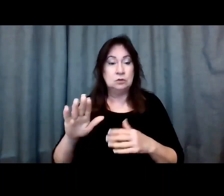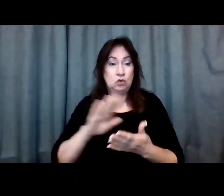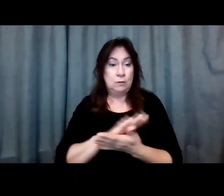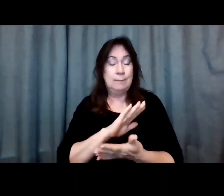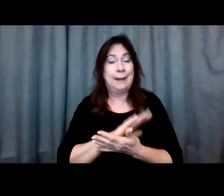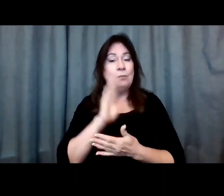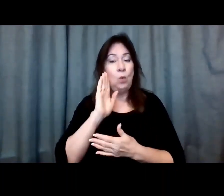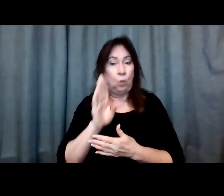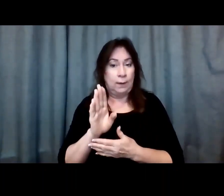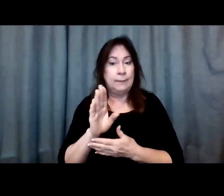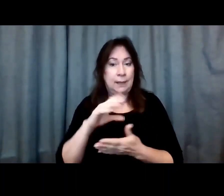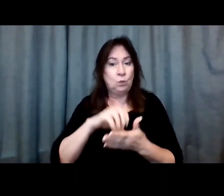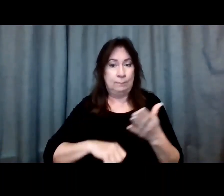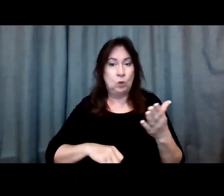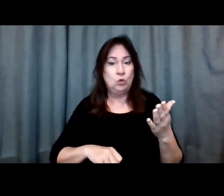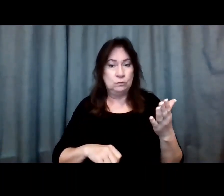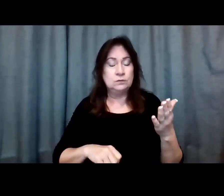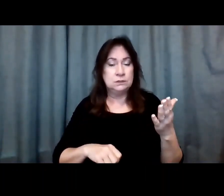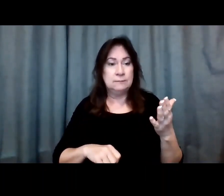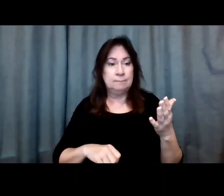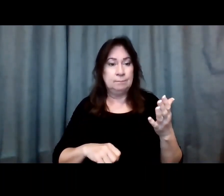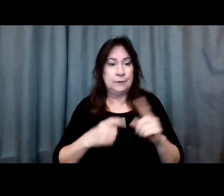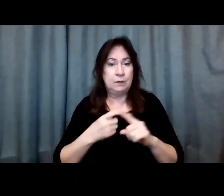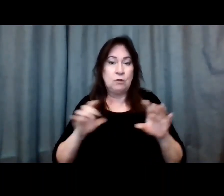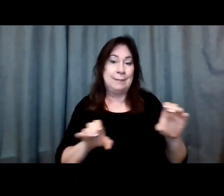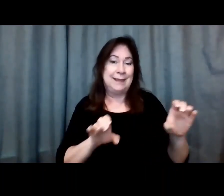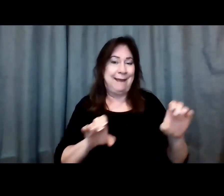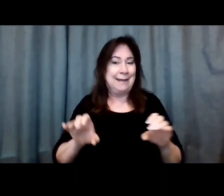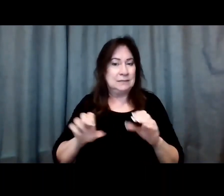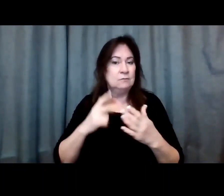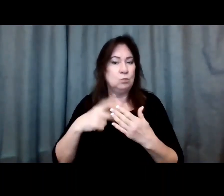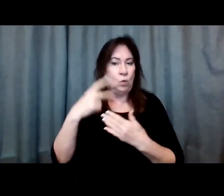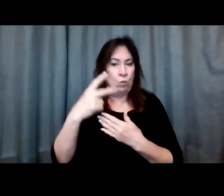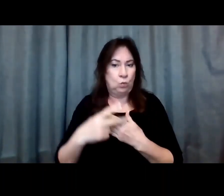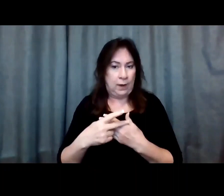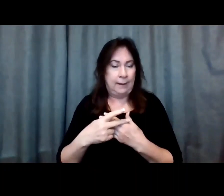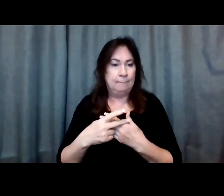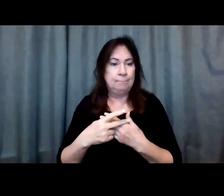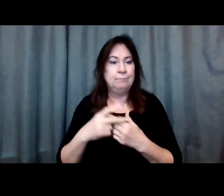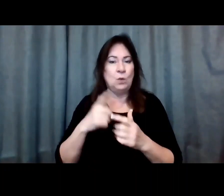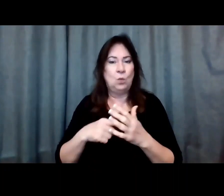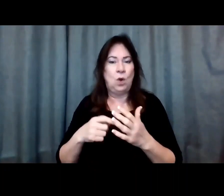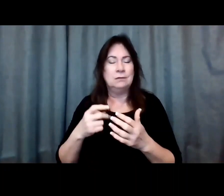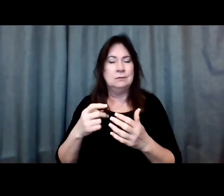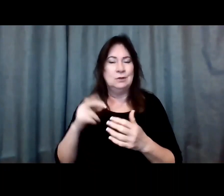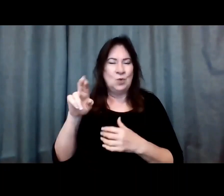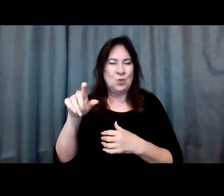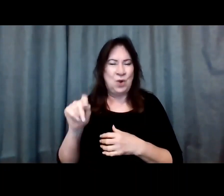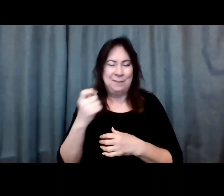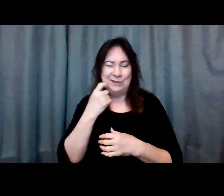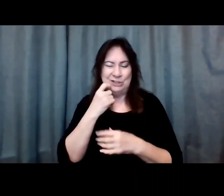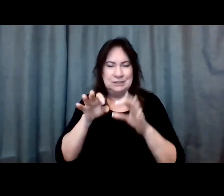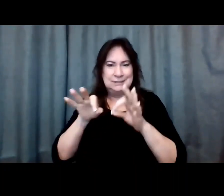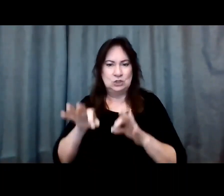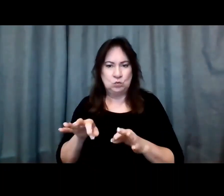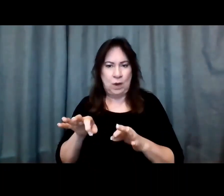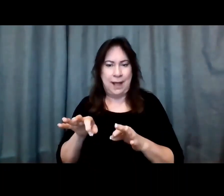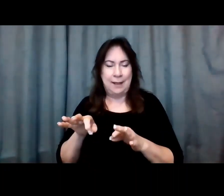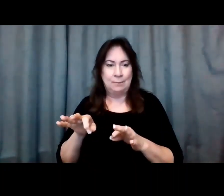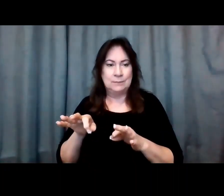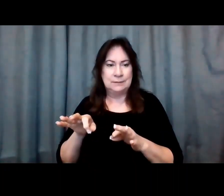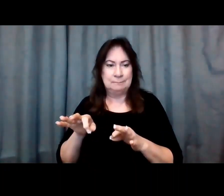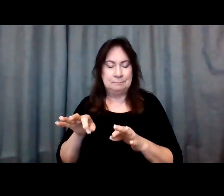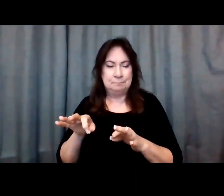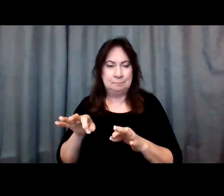be removed from the active program. It will be what Robert has just described as